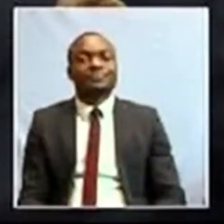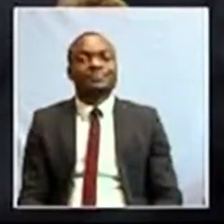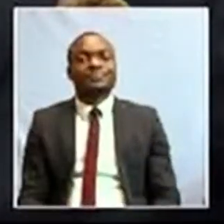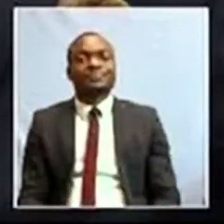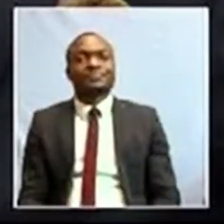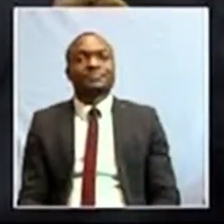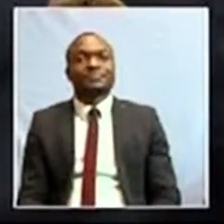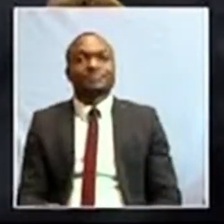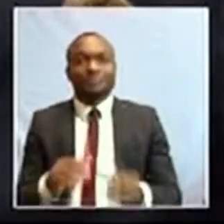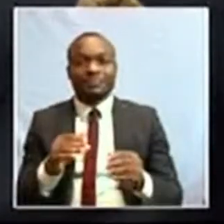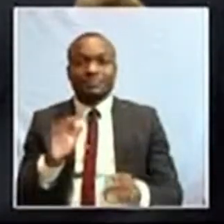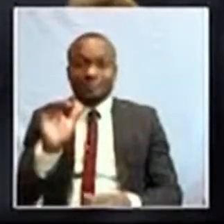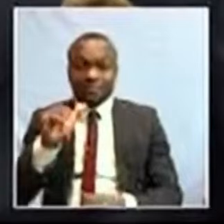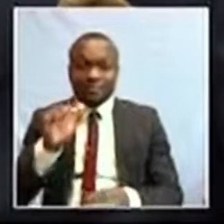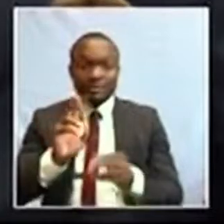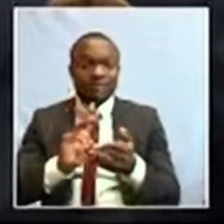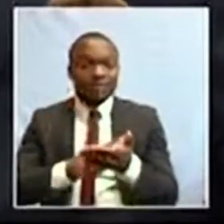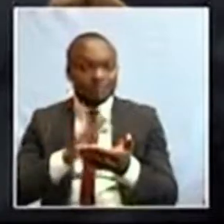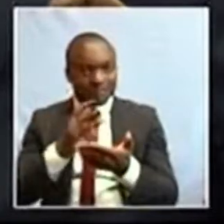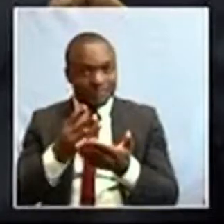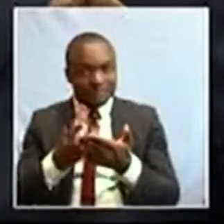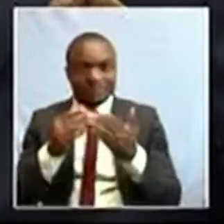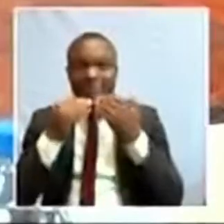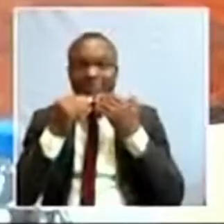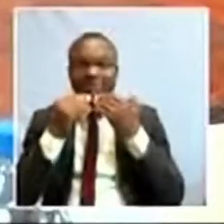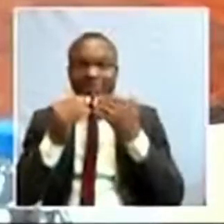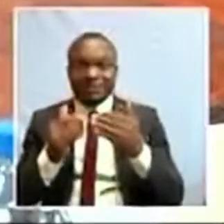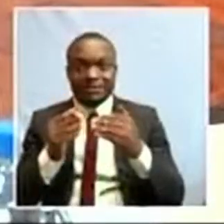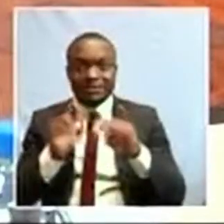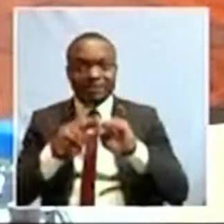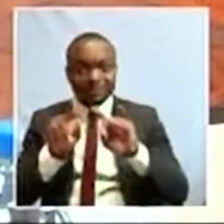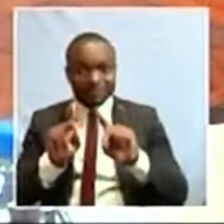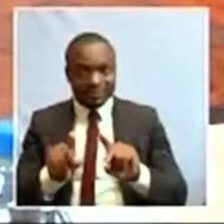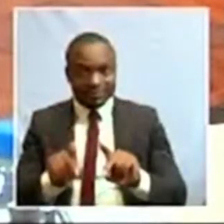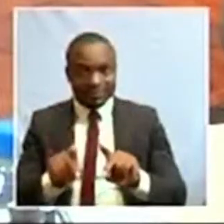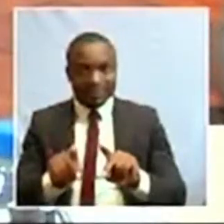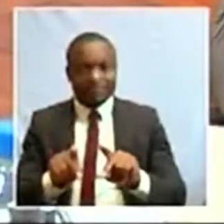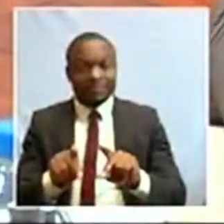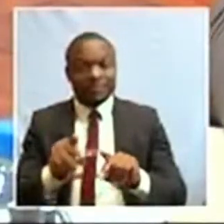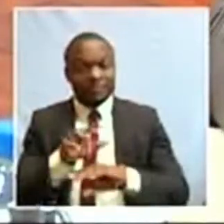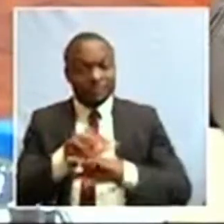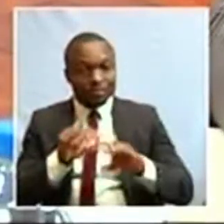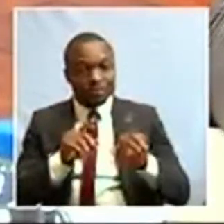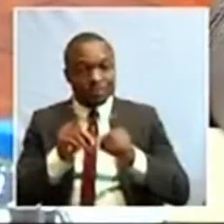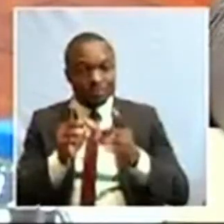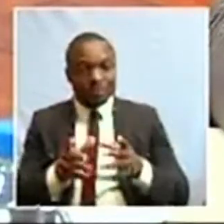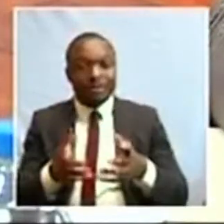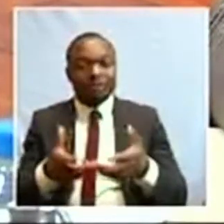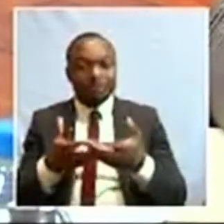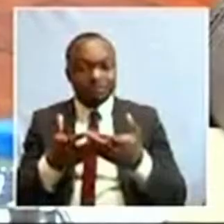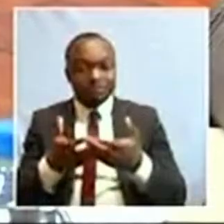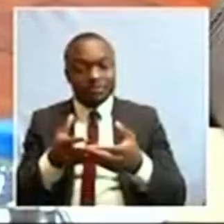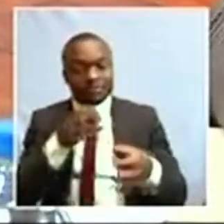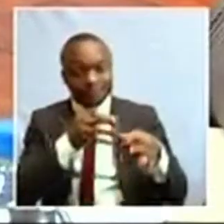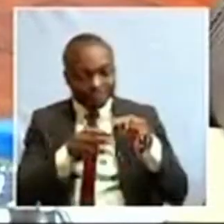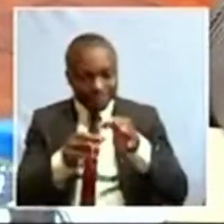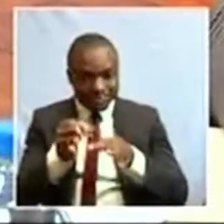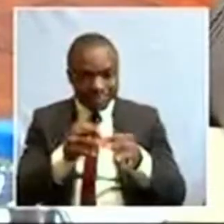Yes, witness. Well, thank you so much, Chair. Allow me to call upon Director of Engineering to explain more on